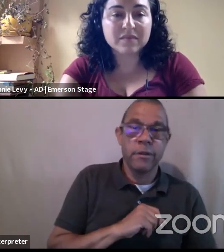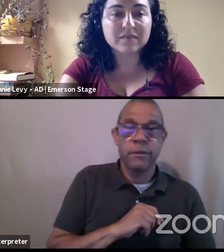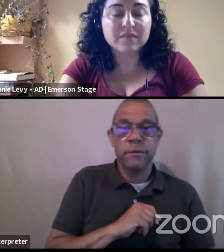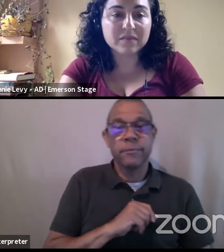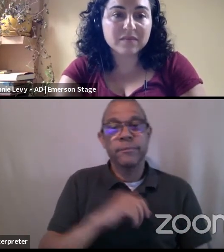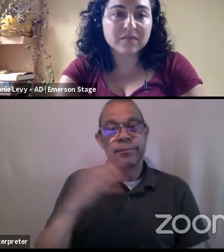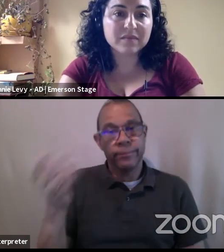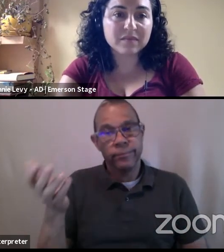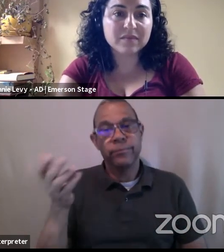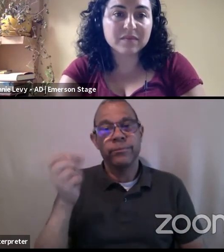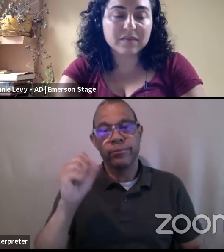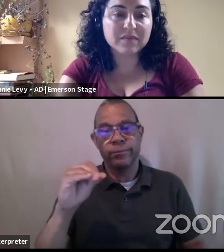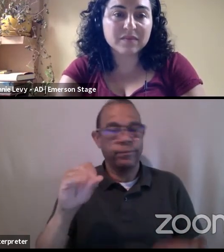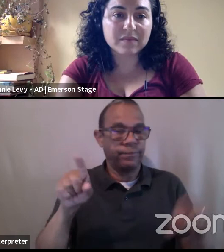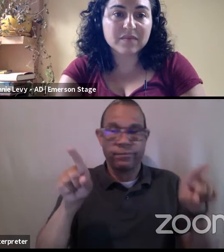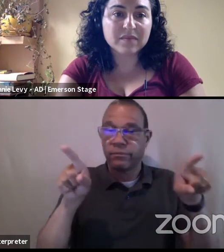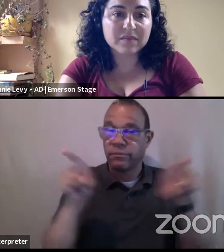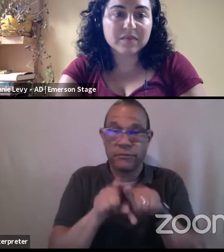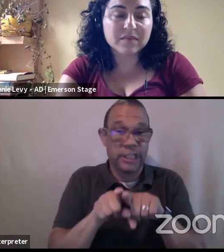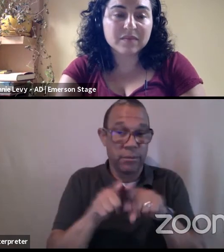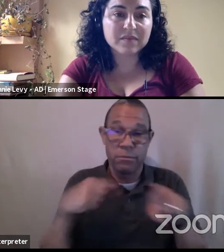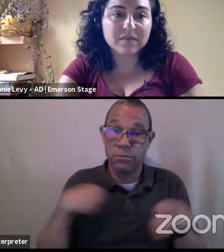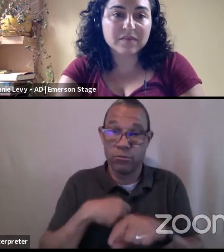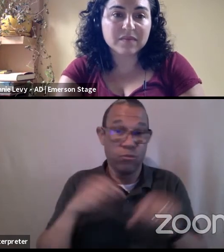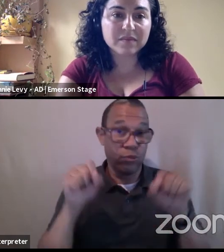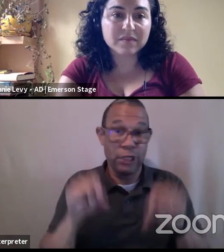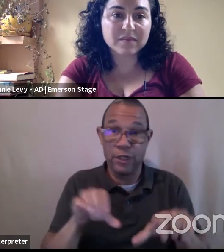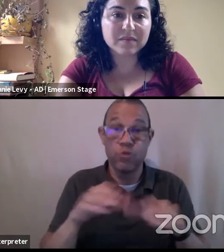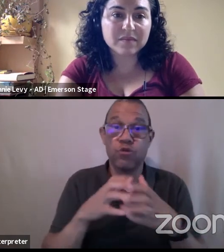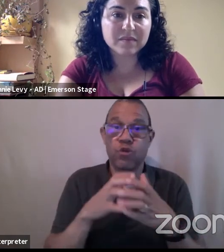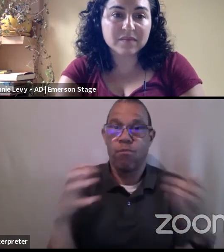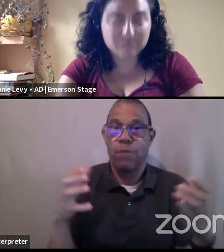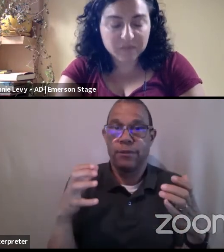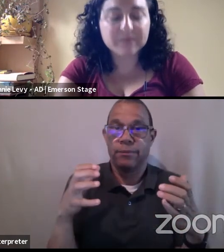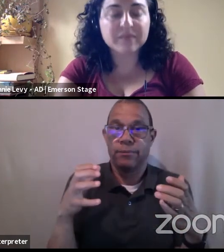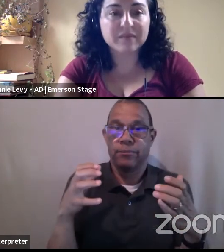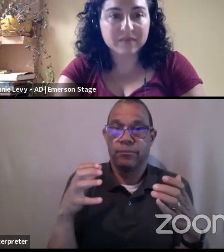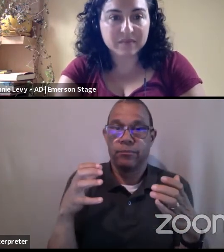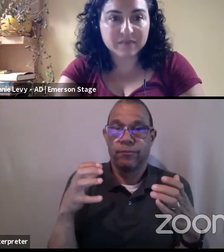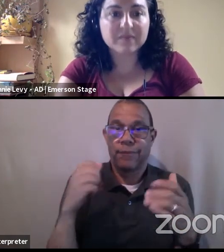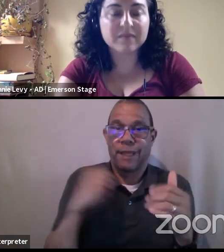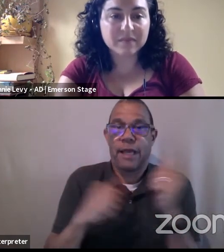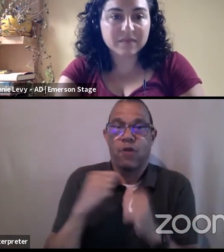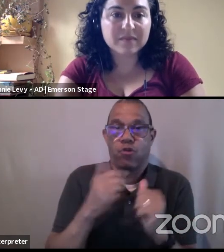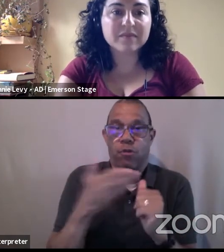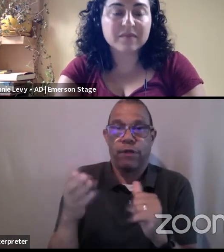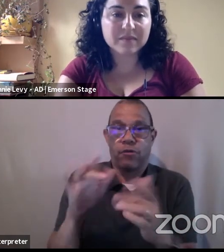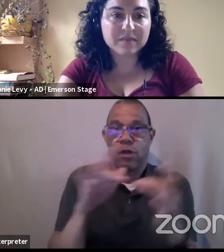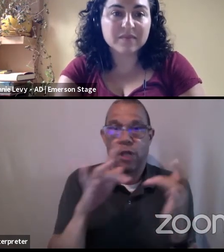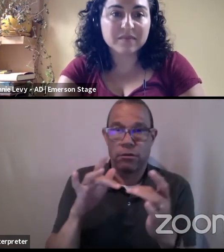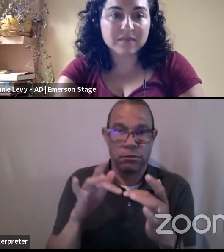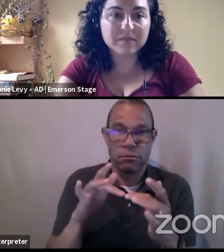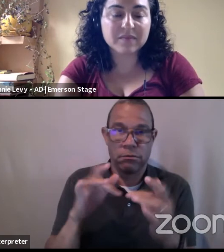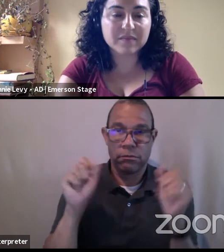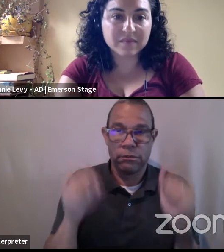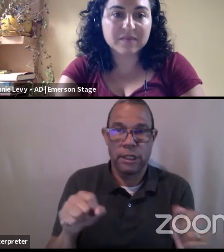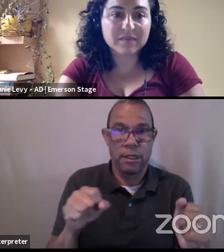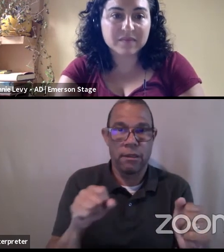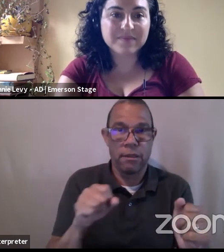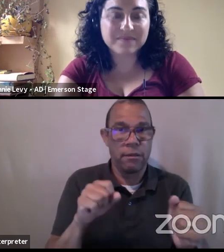it's the same. We can do, uh, so many theatrical things online, which we cannot do